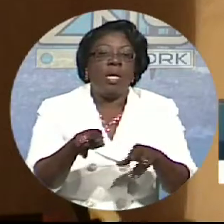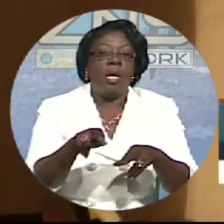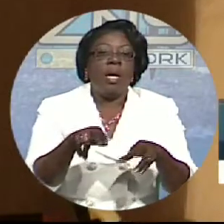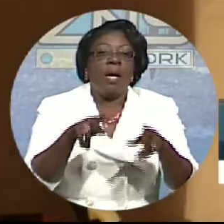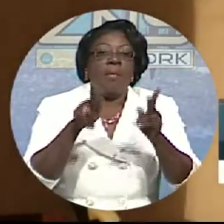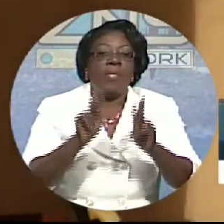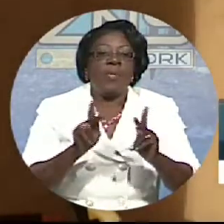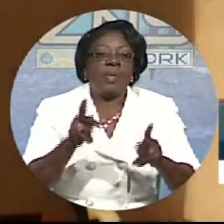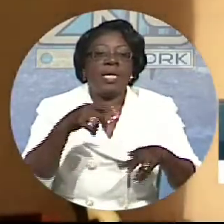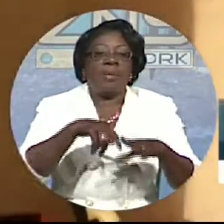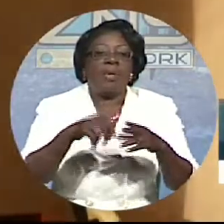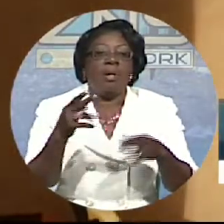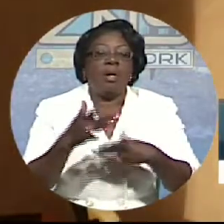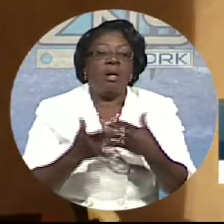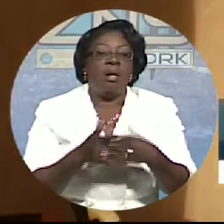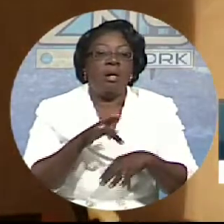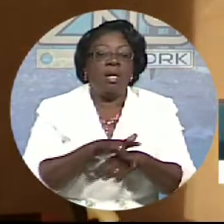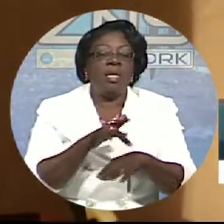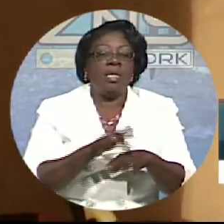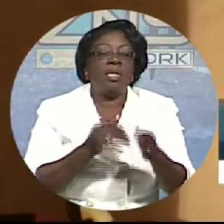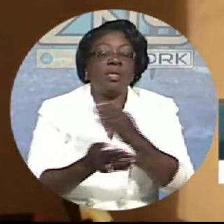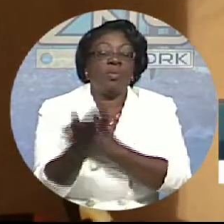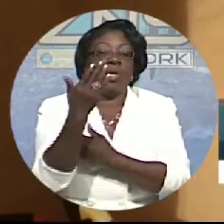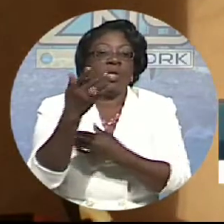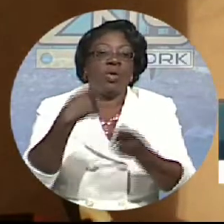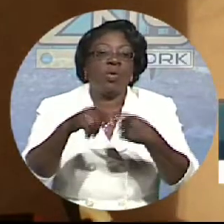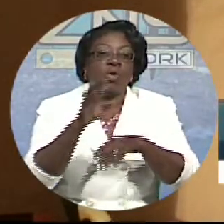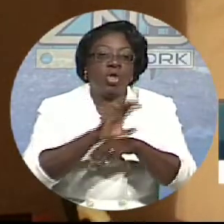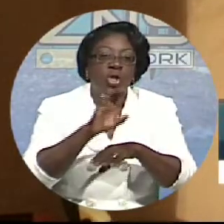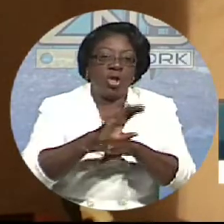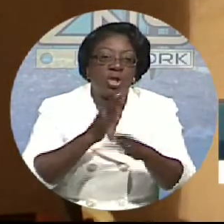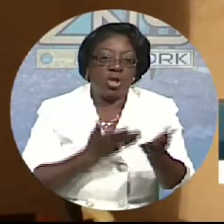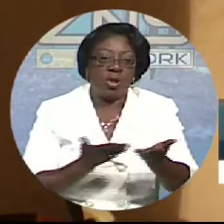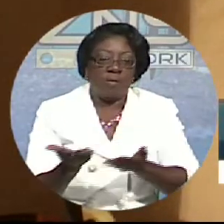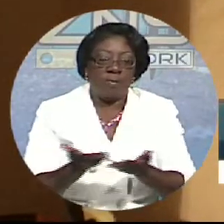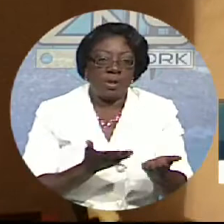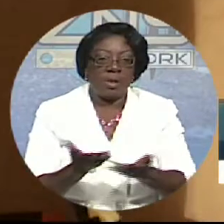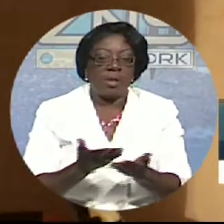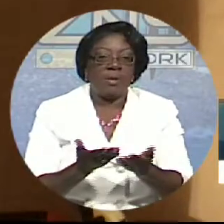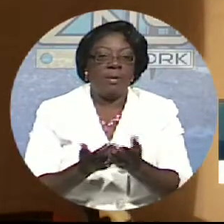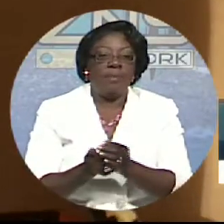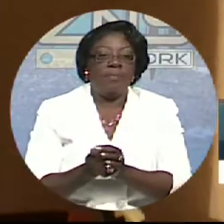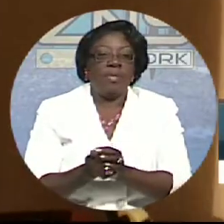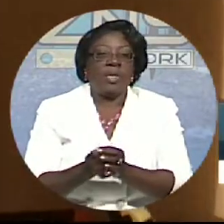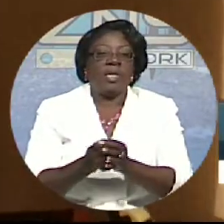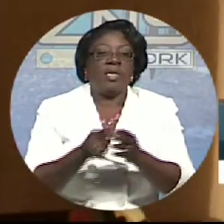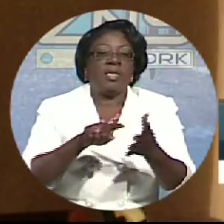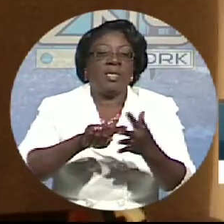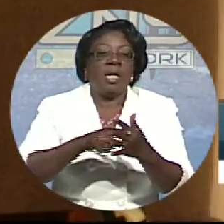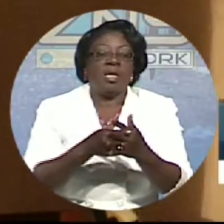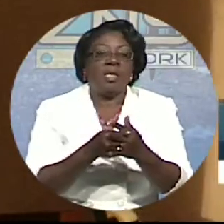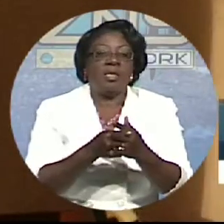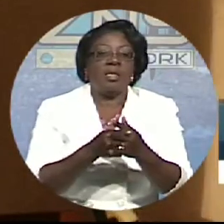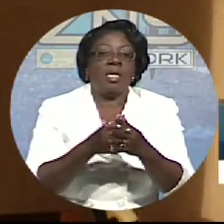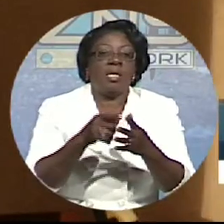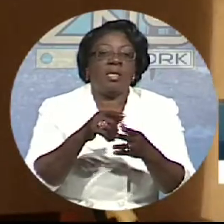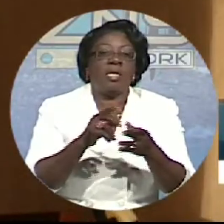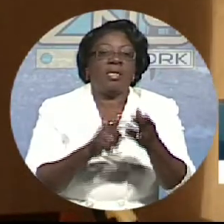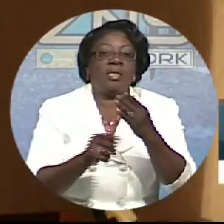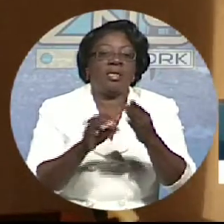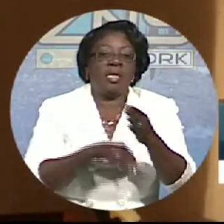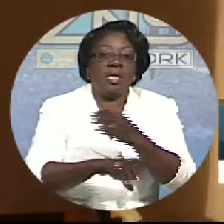sunrise service. The traditional Anglican worship service starts in the early morning hours into the sunrise to commemorate Jesus